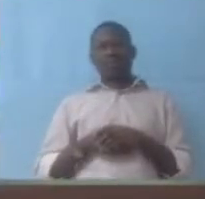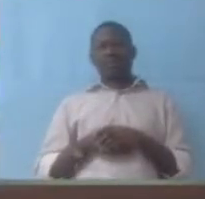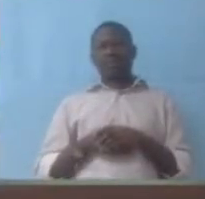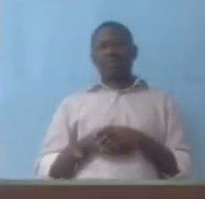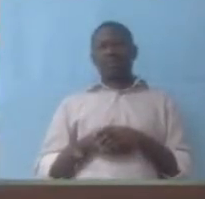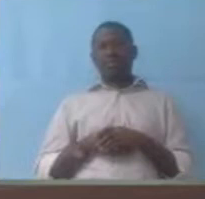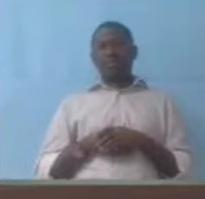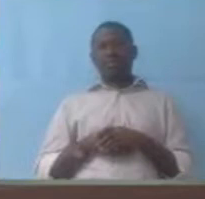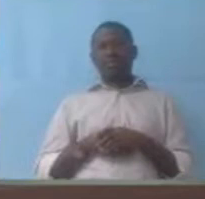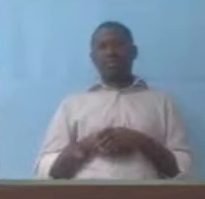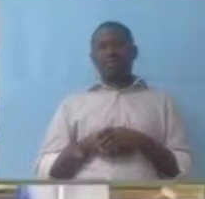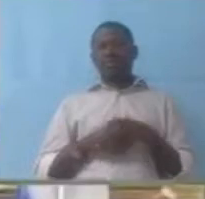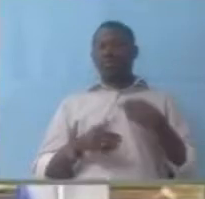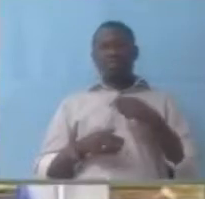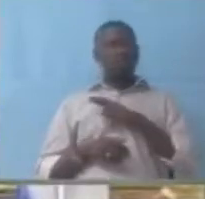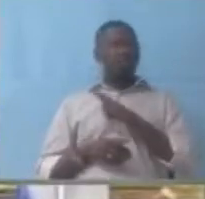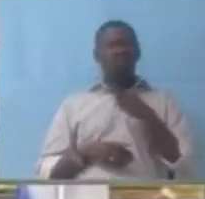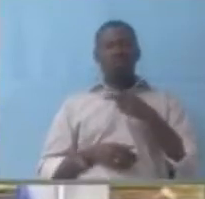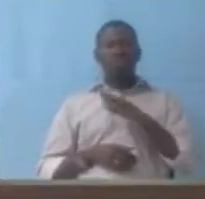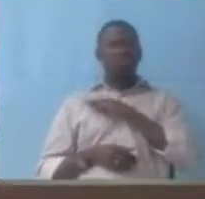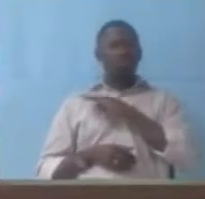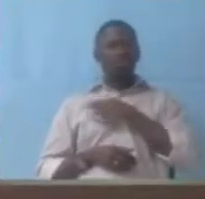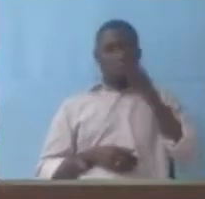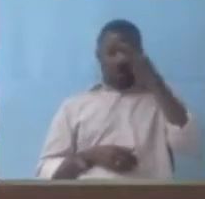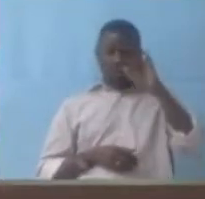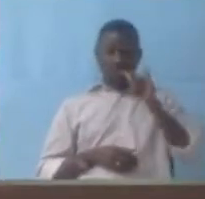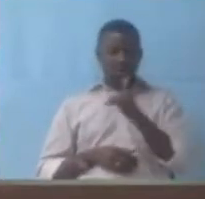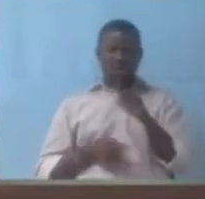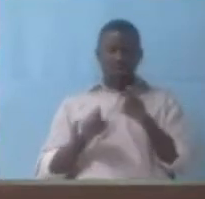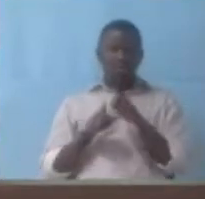alde. I don't also agree with that. Manso wafananda.